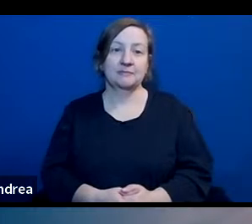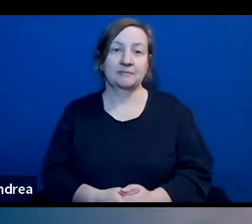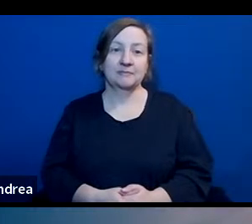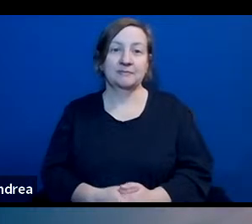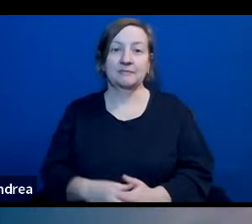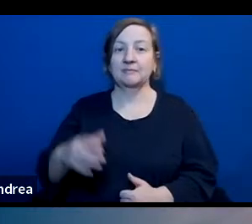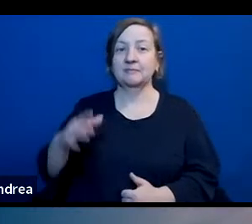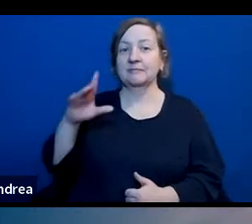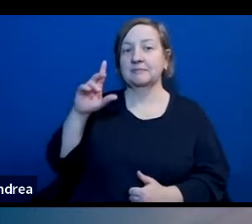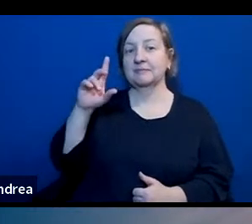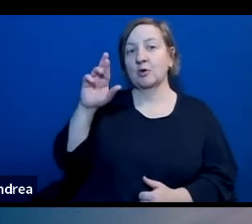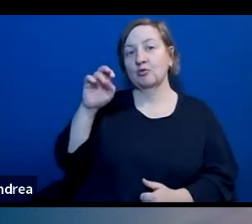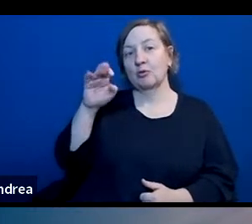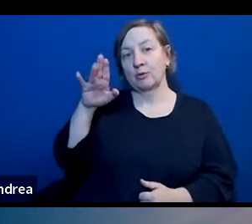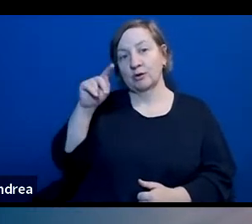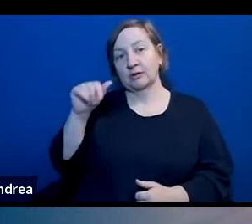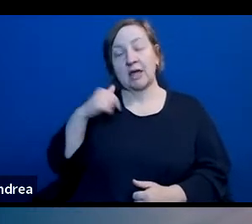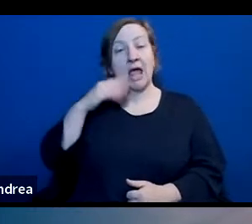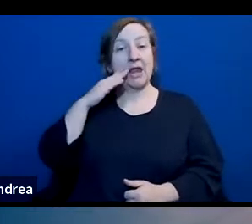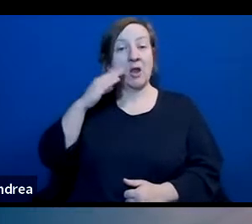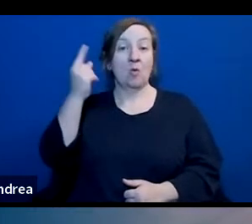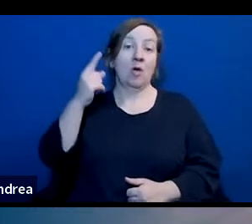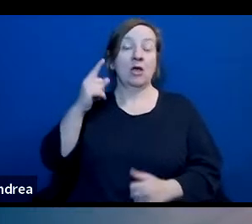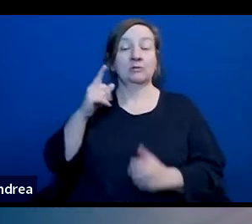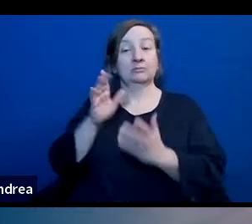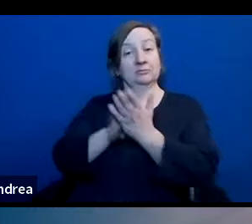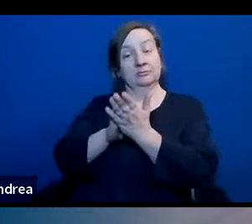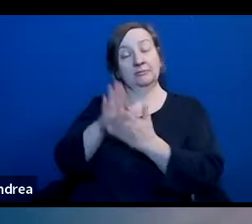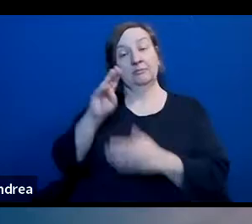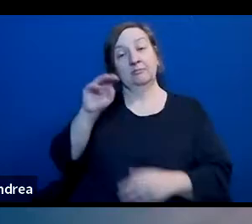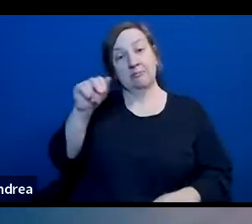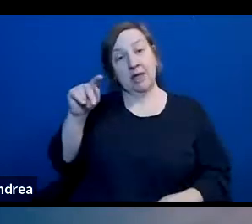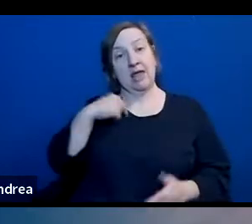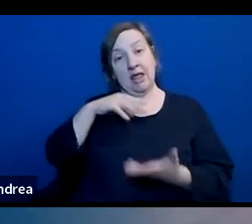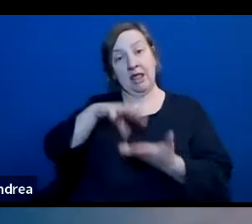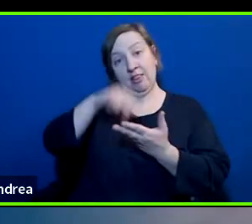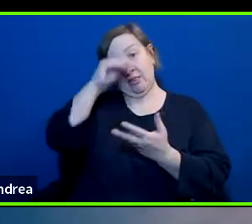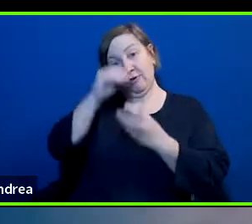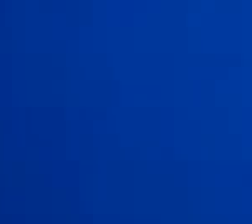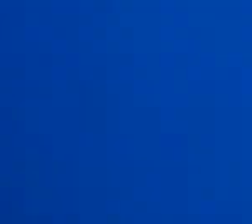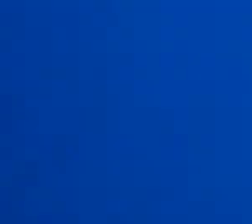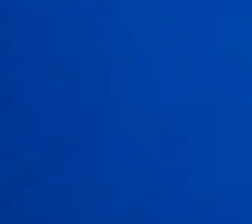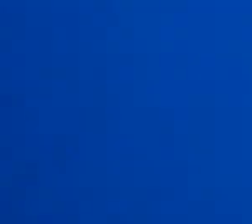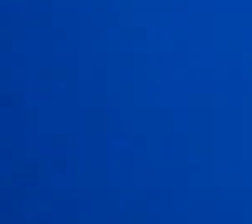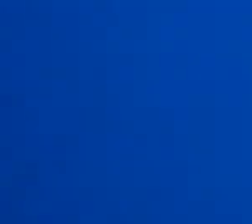Well, I know for one, shout out to Matt. I learned a lot from